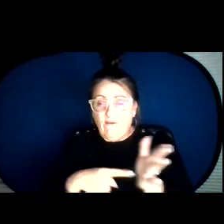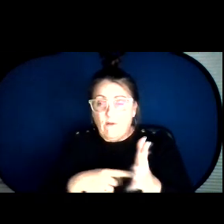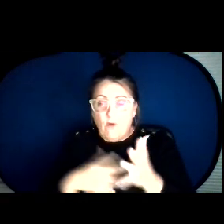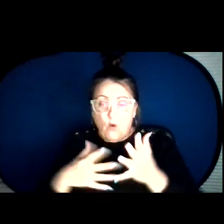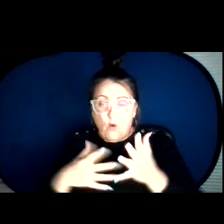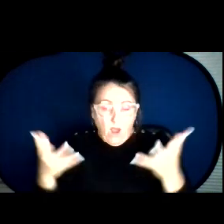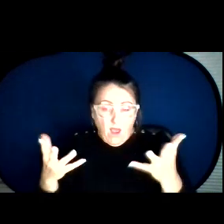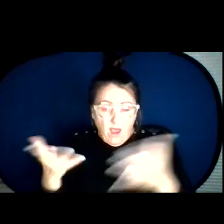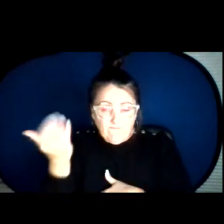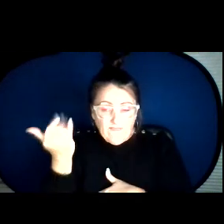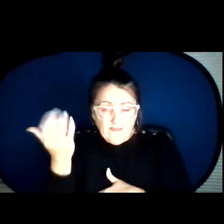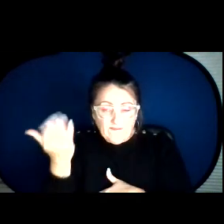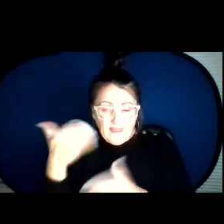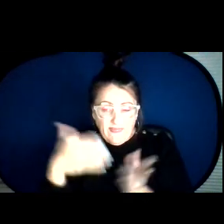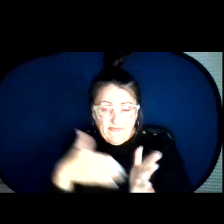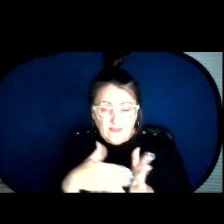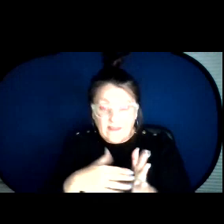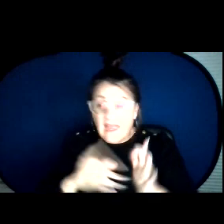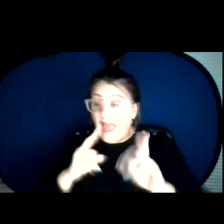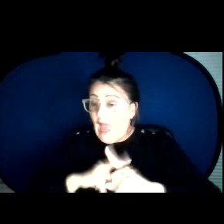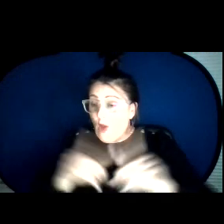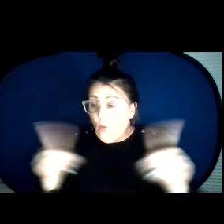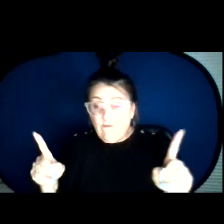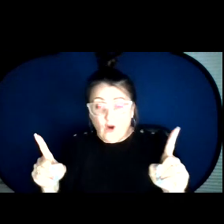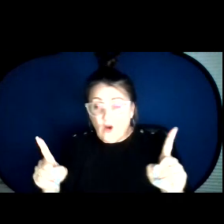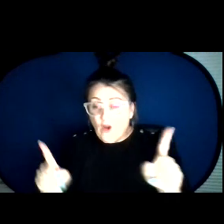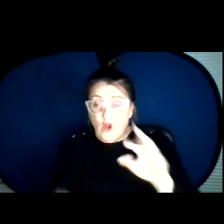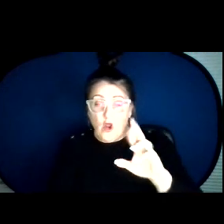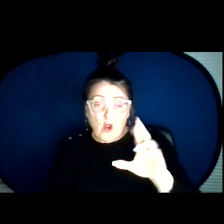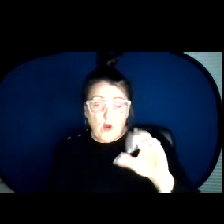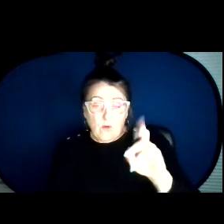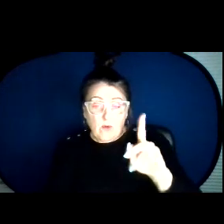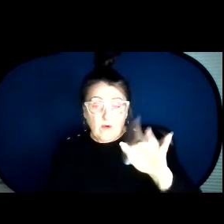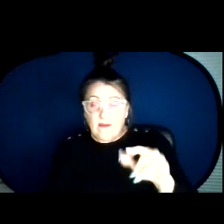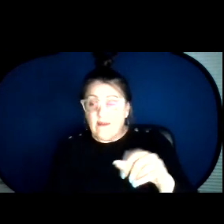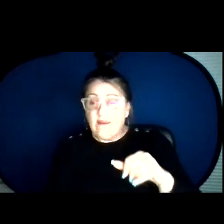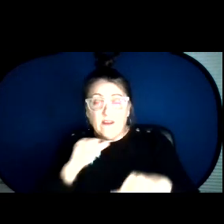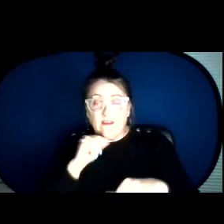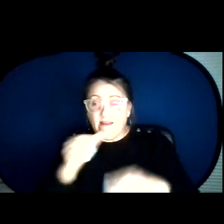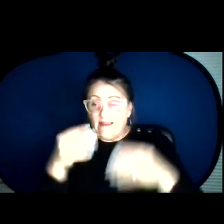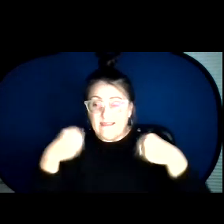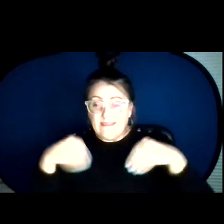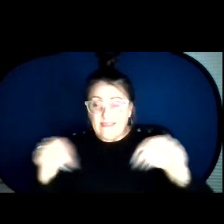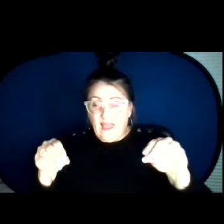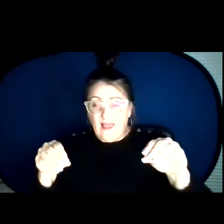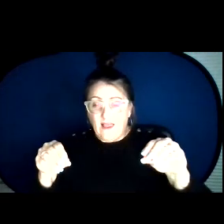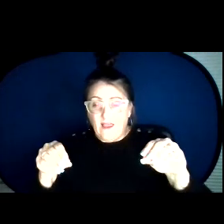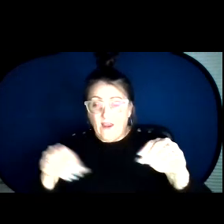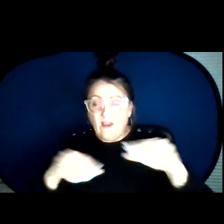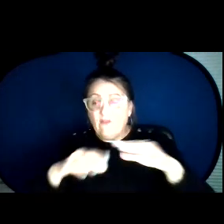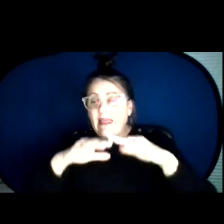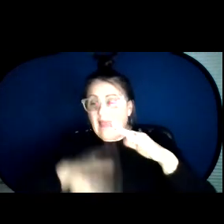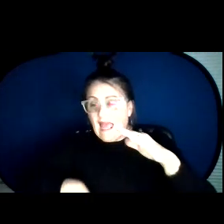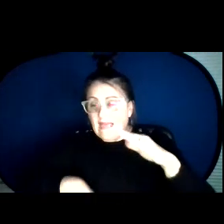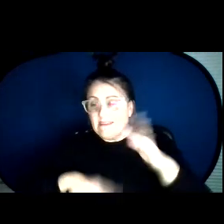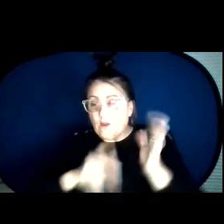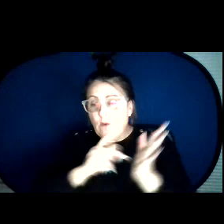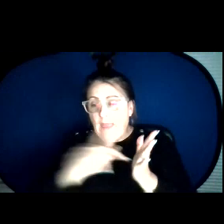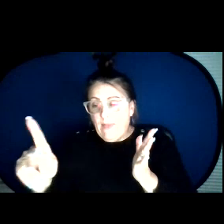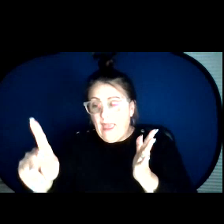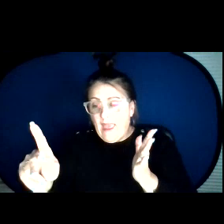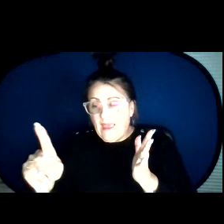$15,137. However, the Roberti Act doesn't allow Caltrans to sell properties for less than what Caltrans paid for the property. Therefore, the